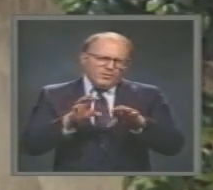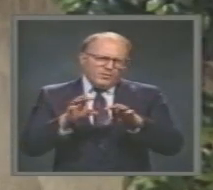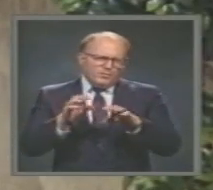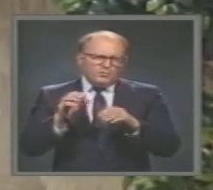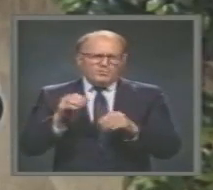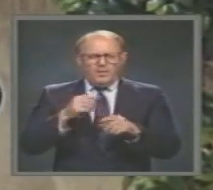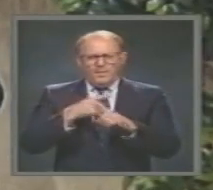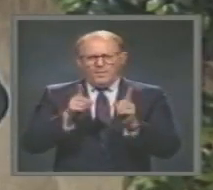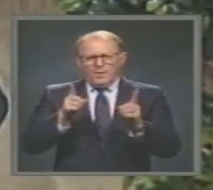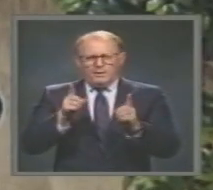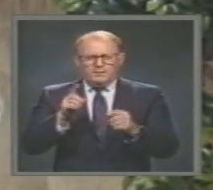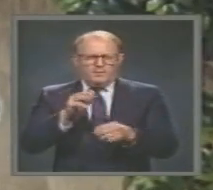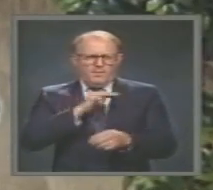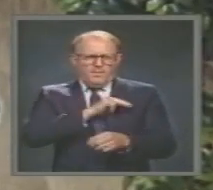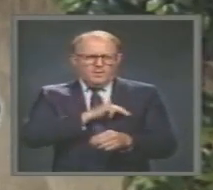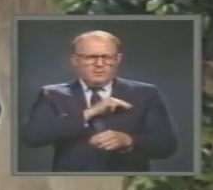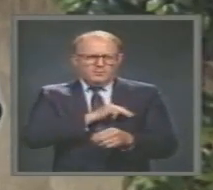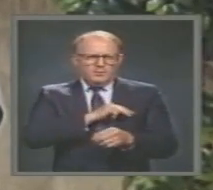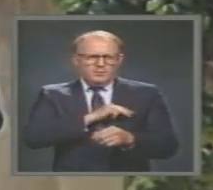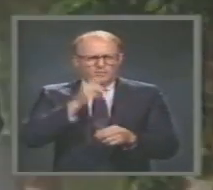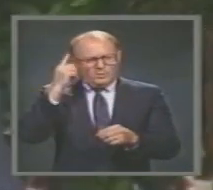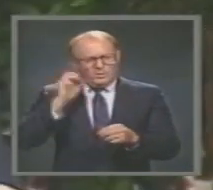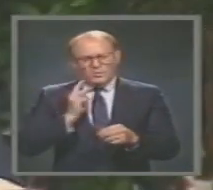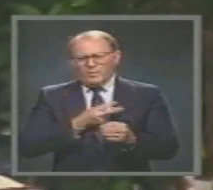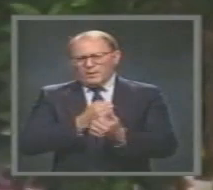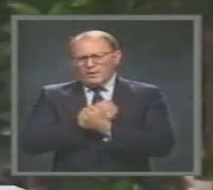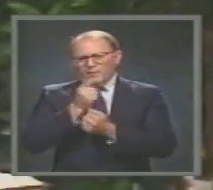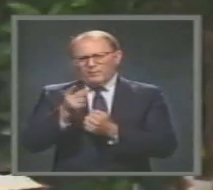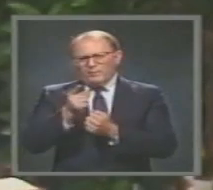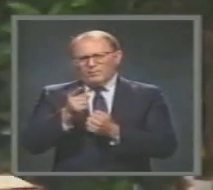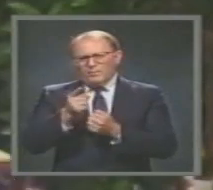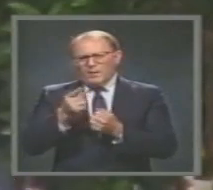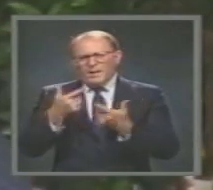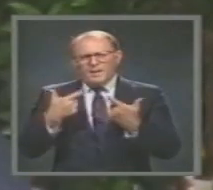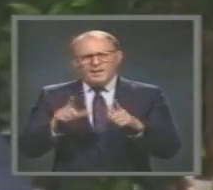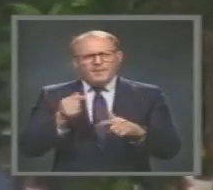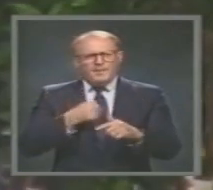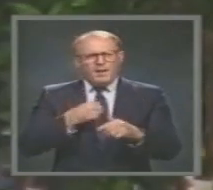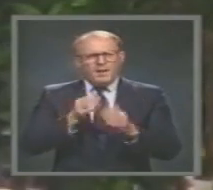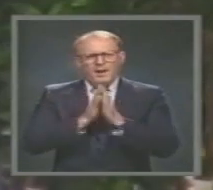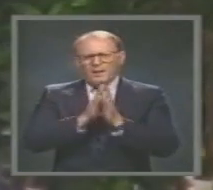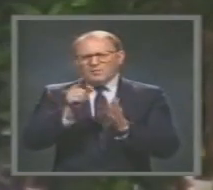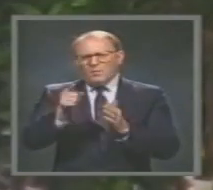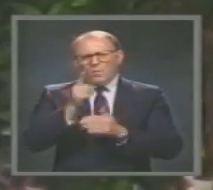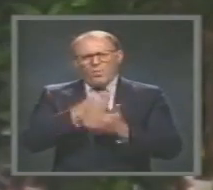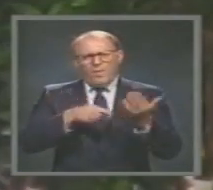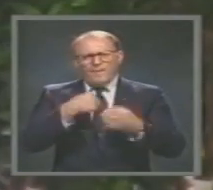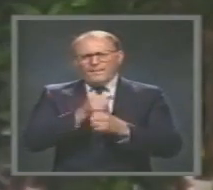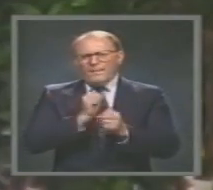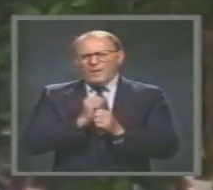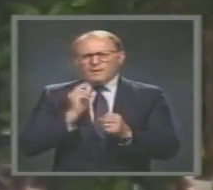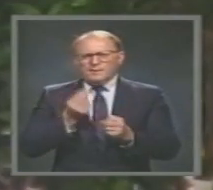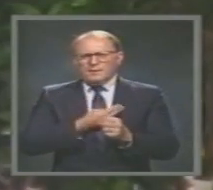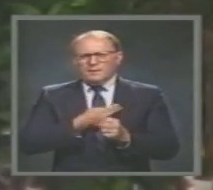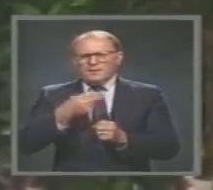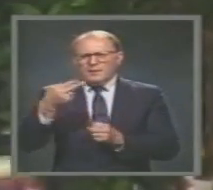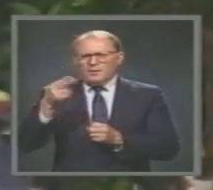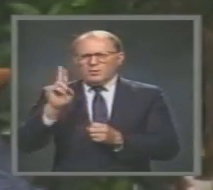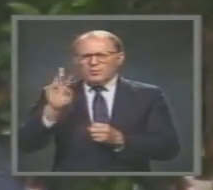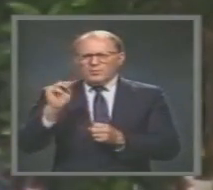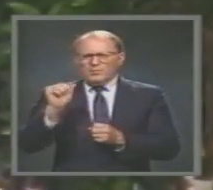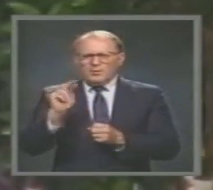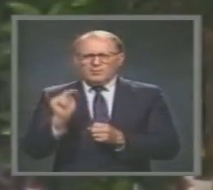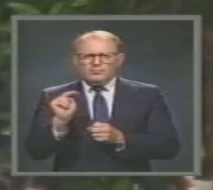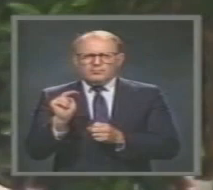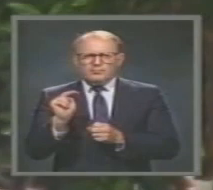as a ministry, because we love you. Let me ask you, what makes us human? If